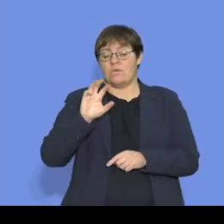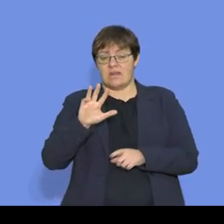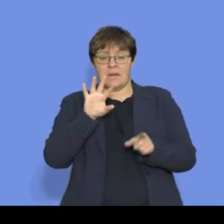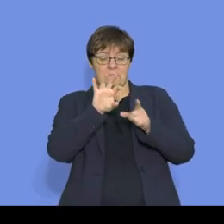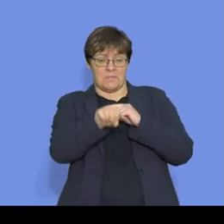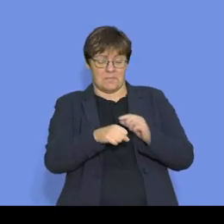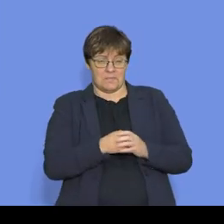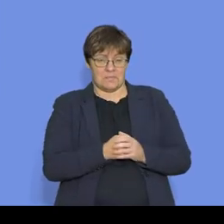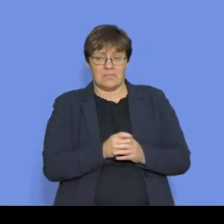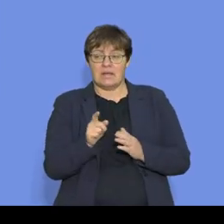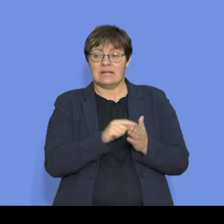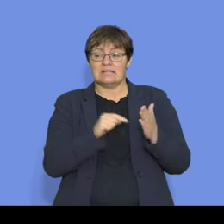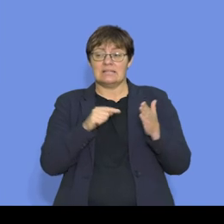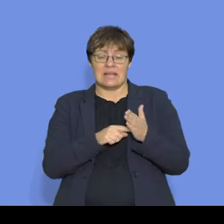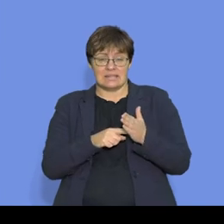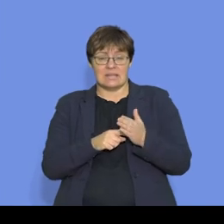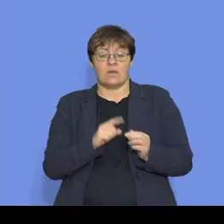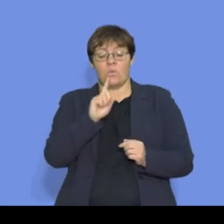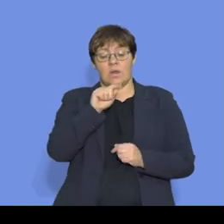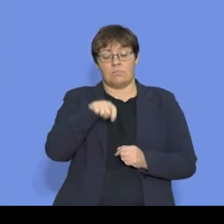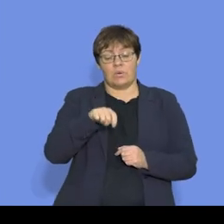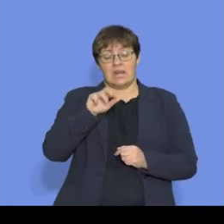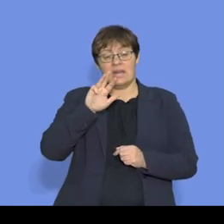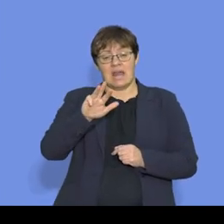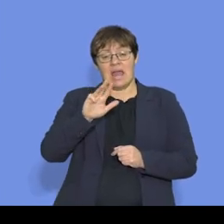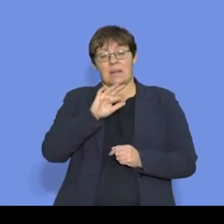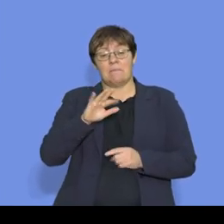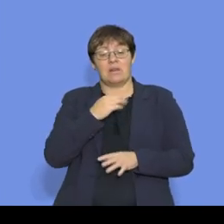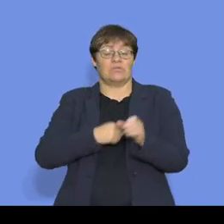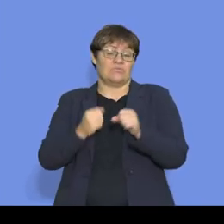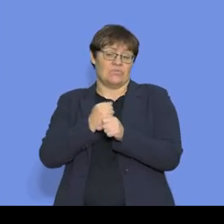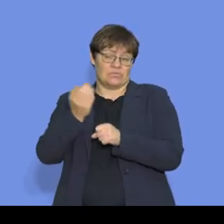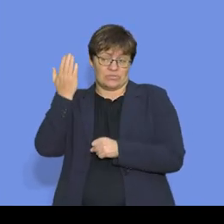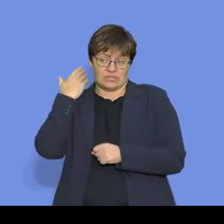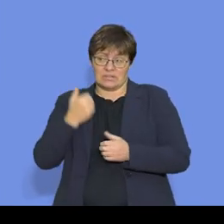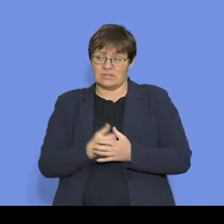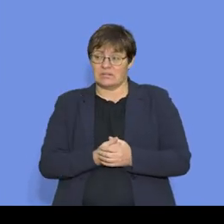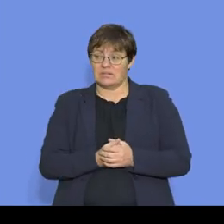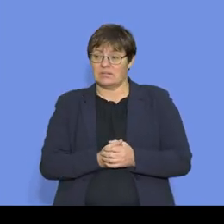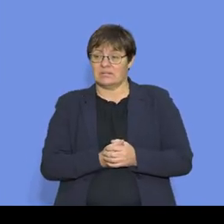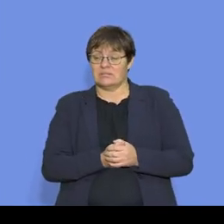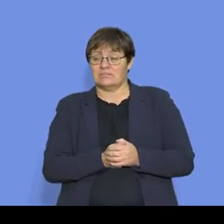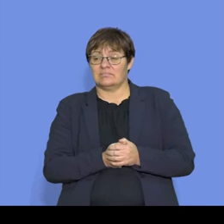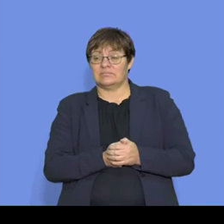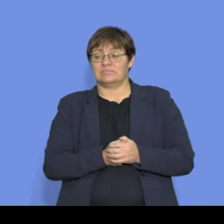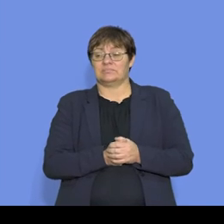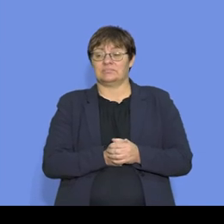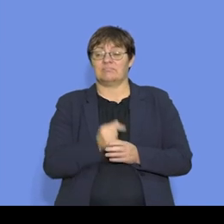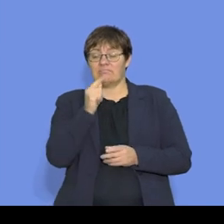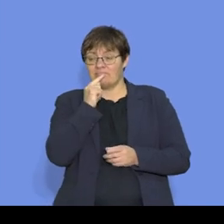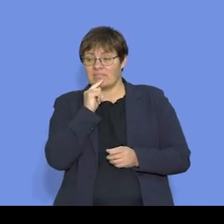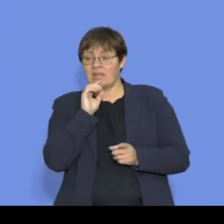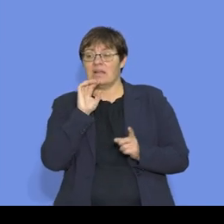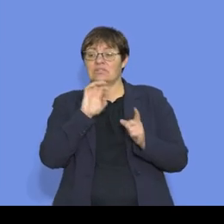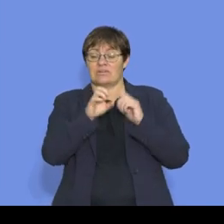in 2009, and it's dated 1.9 million years ago. And